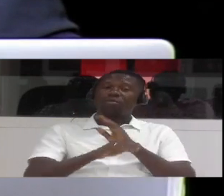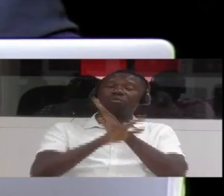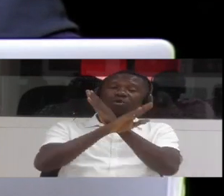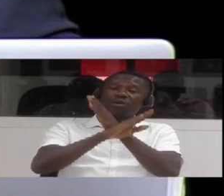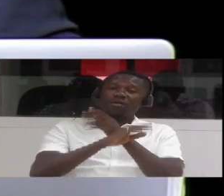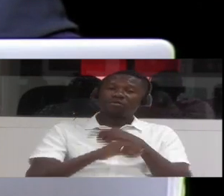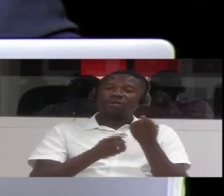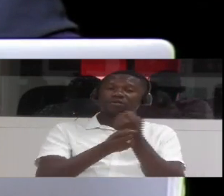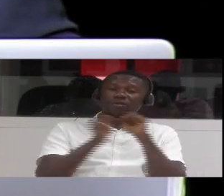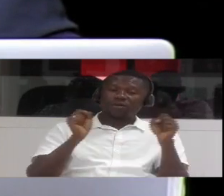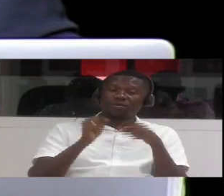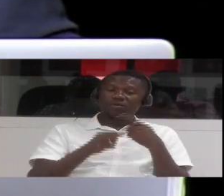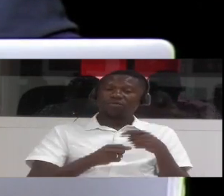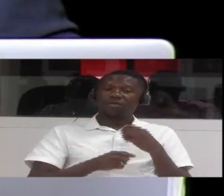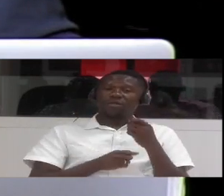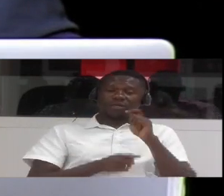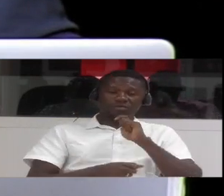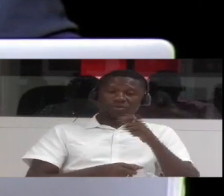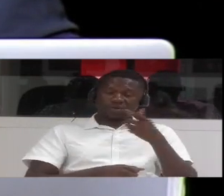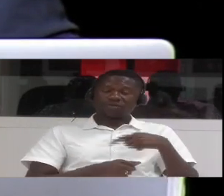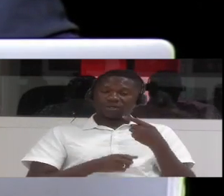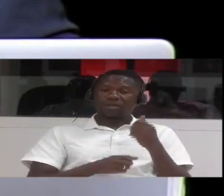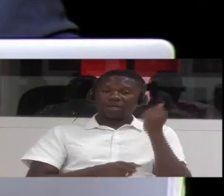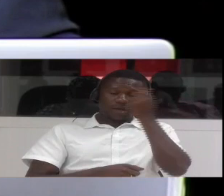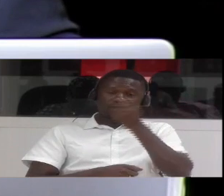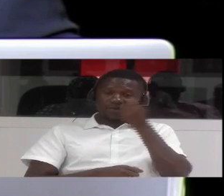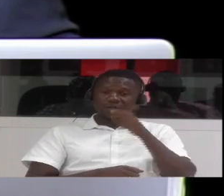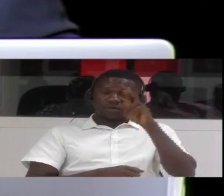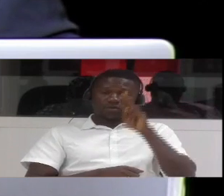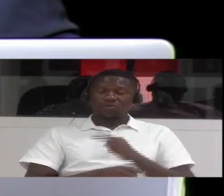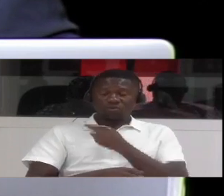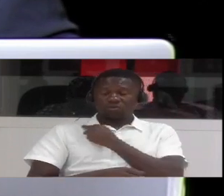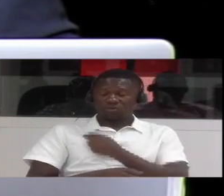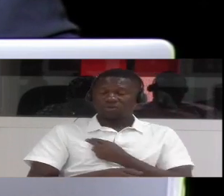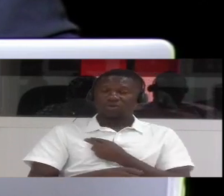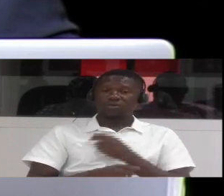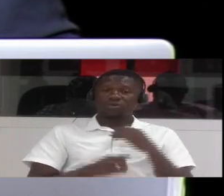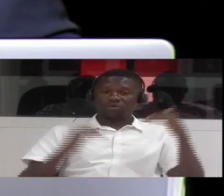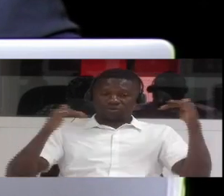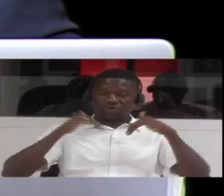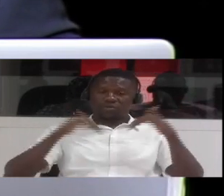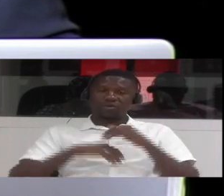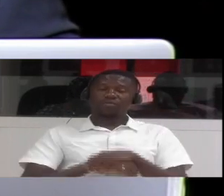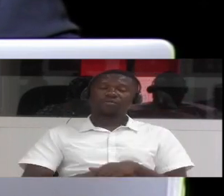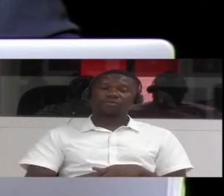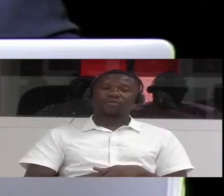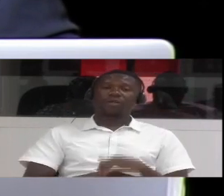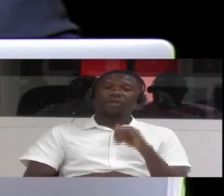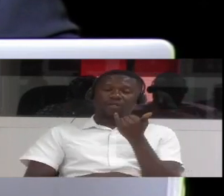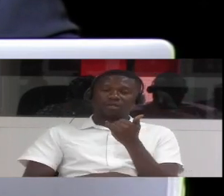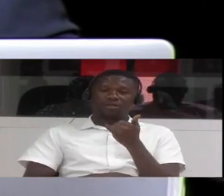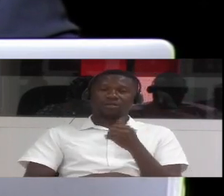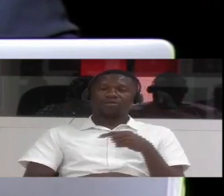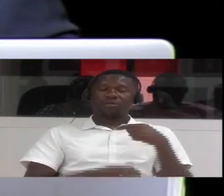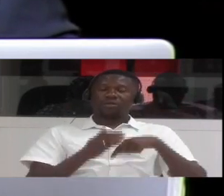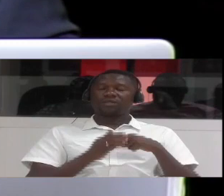Gambia on the sidelines of the African Union summit. Yes, it was in 2006. The Gambia was